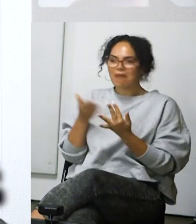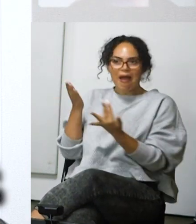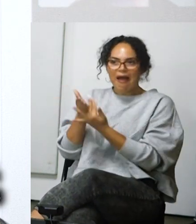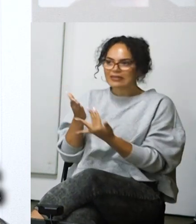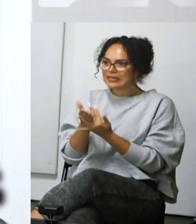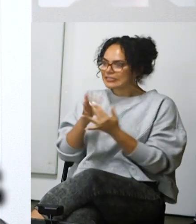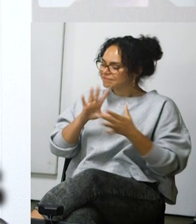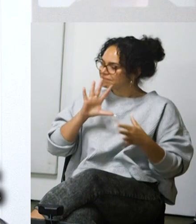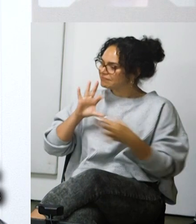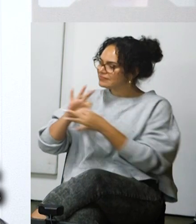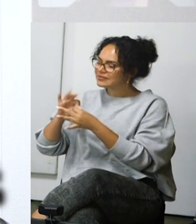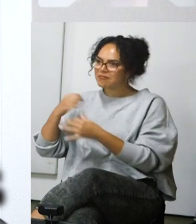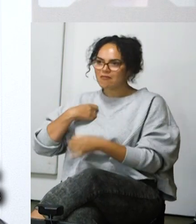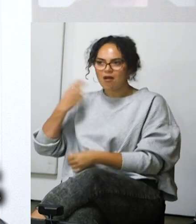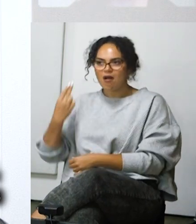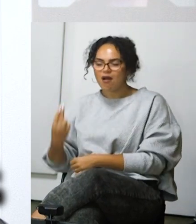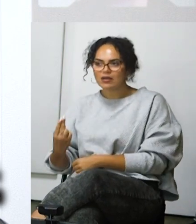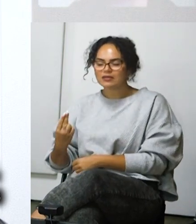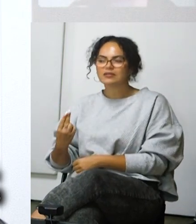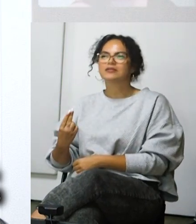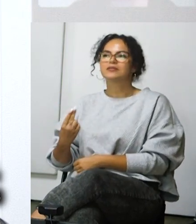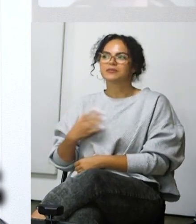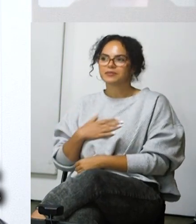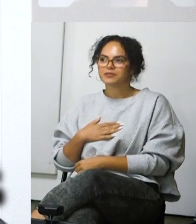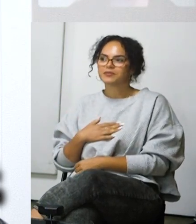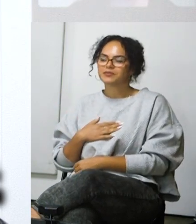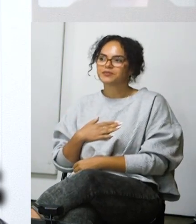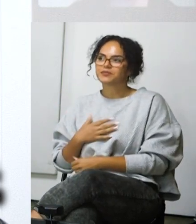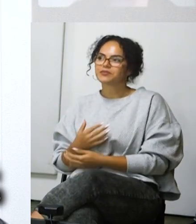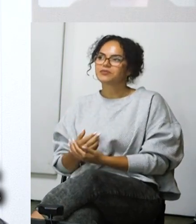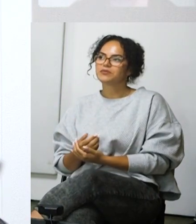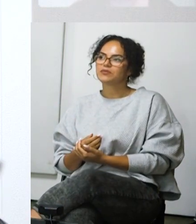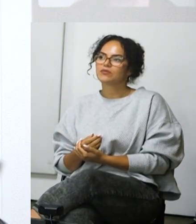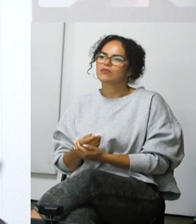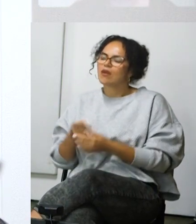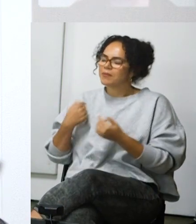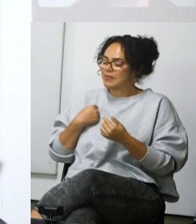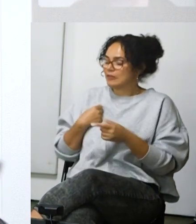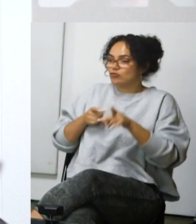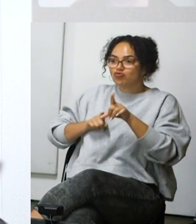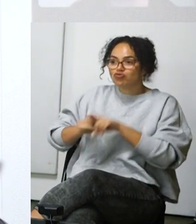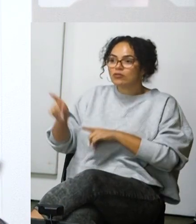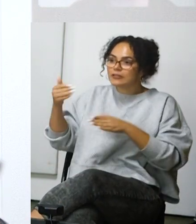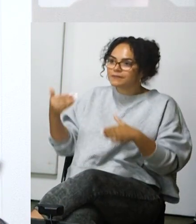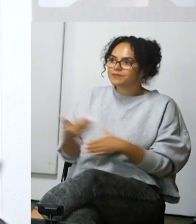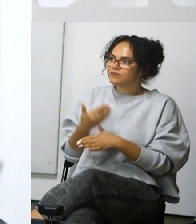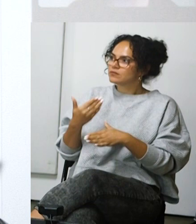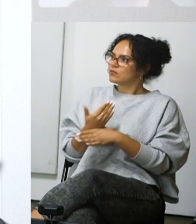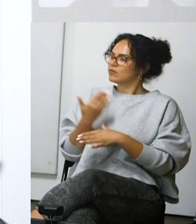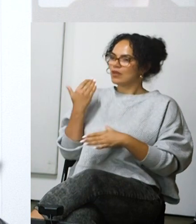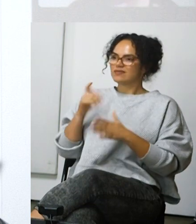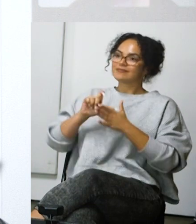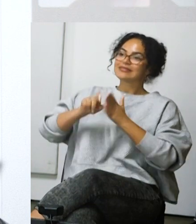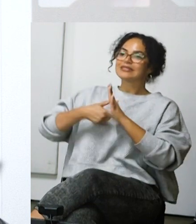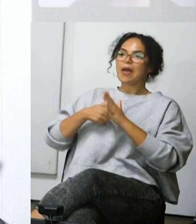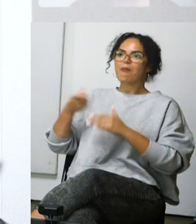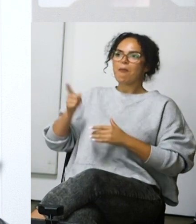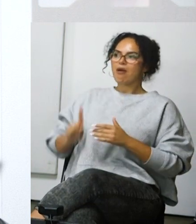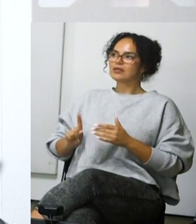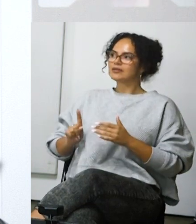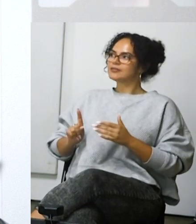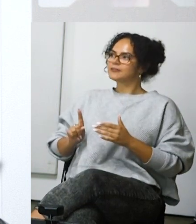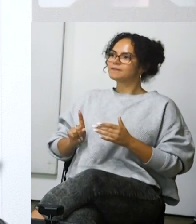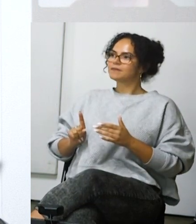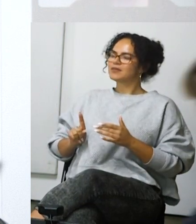and out of the experience of trying to function as a disabled neurodivergent person in an industry